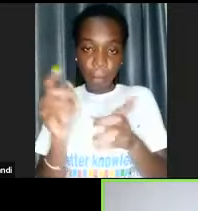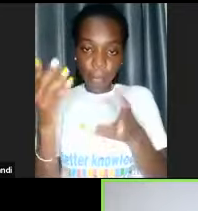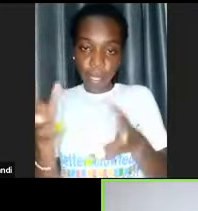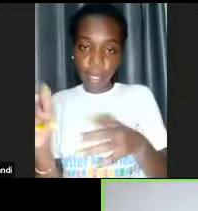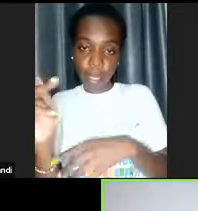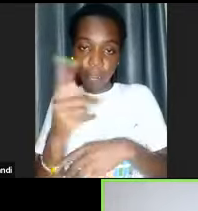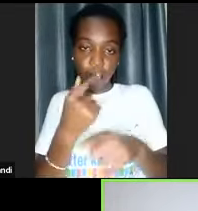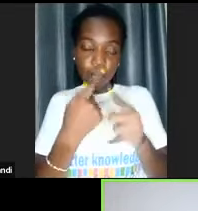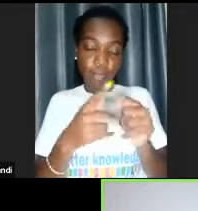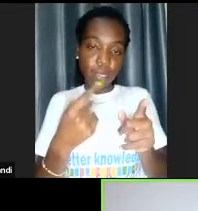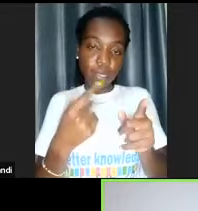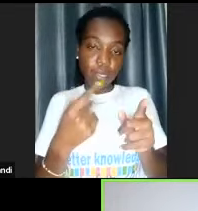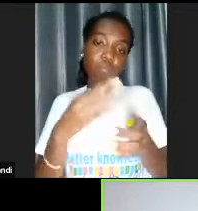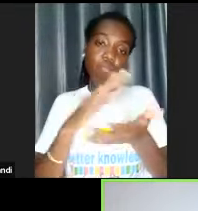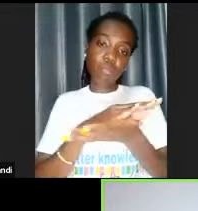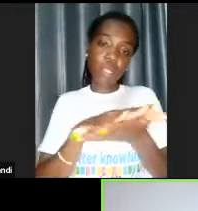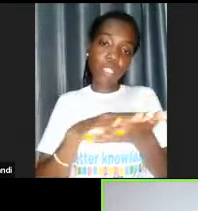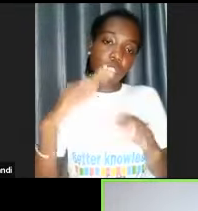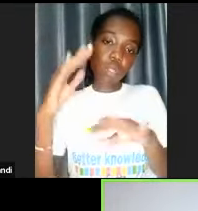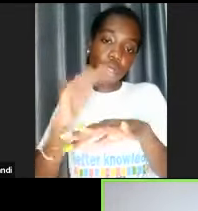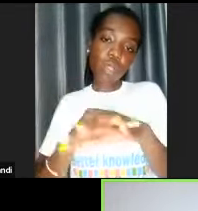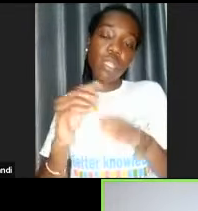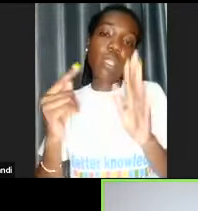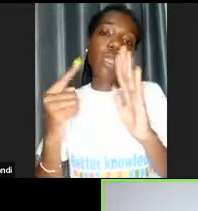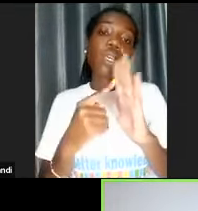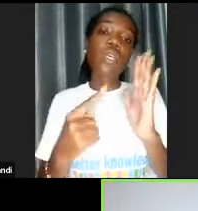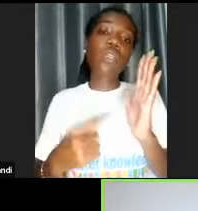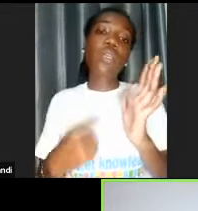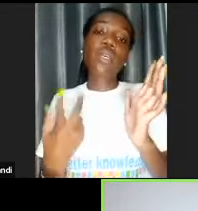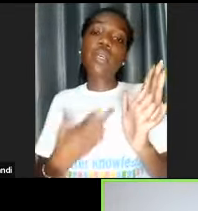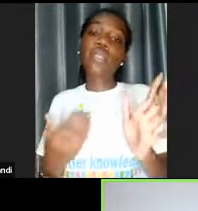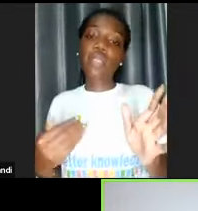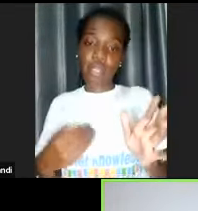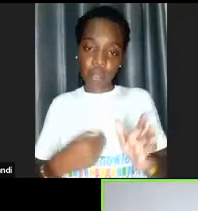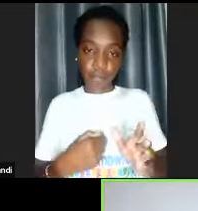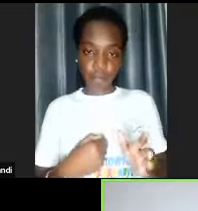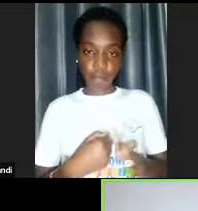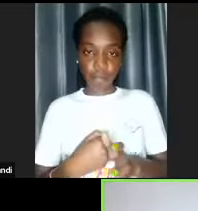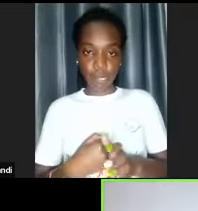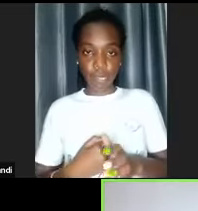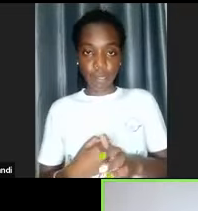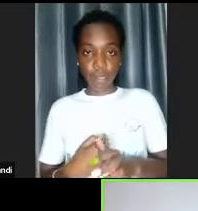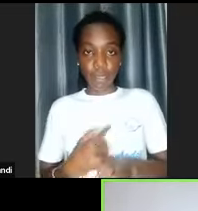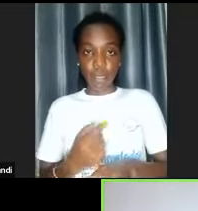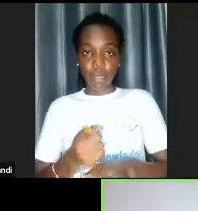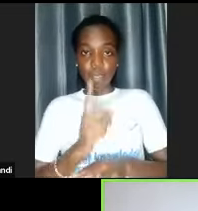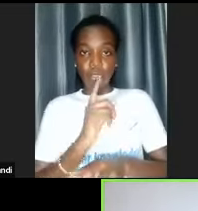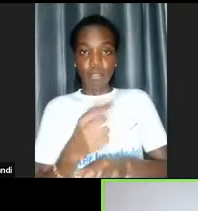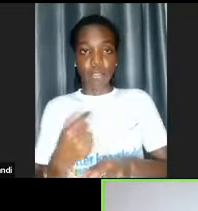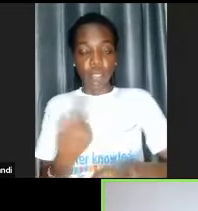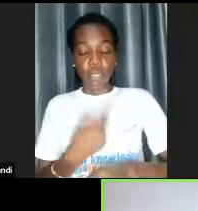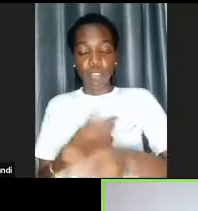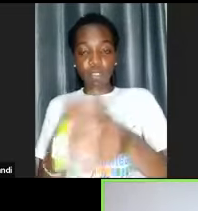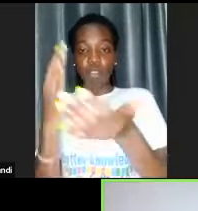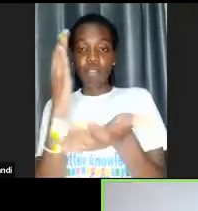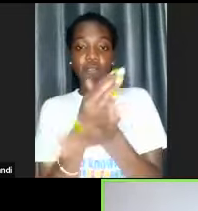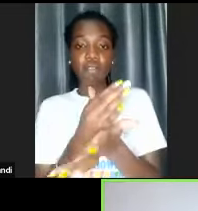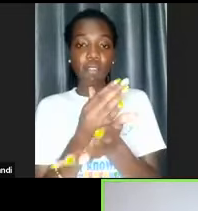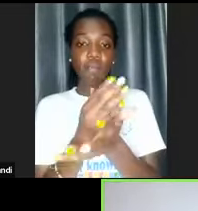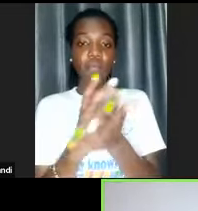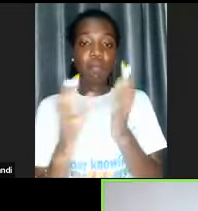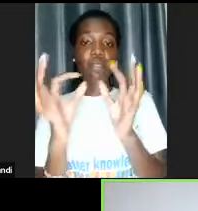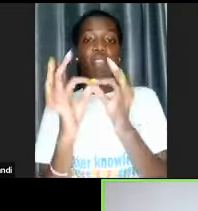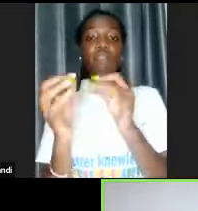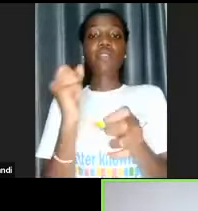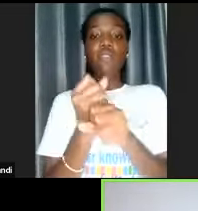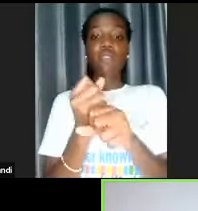the issues that we have. So we will confirm whether we are doing the businessman